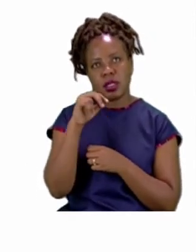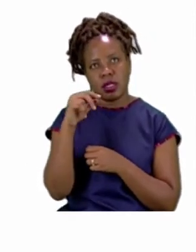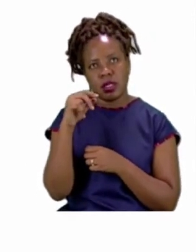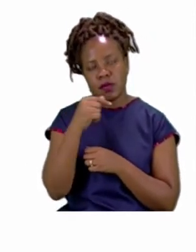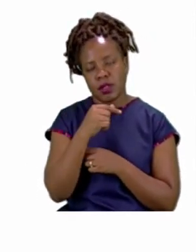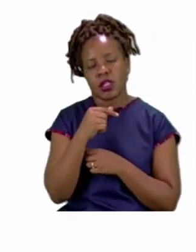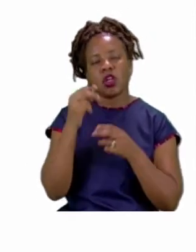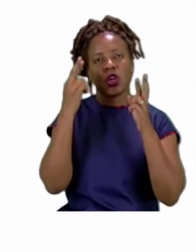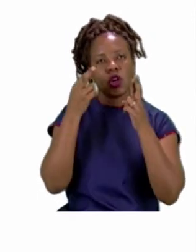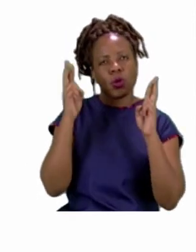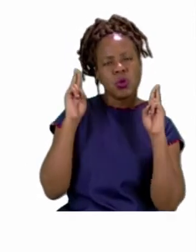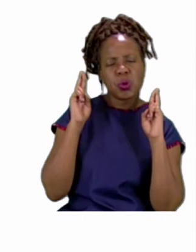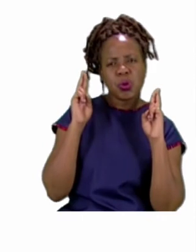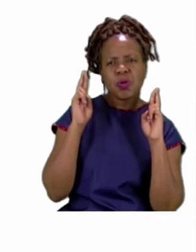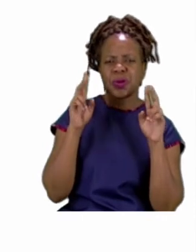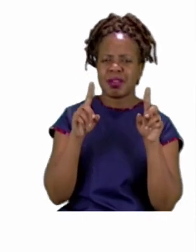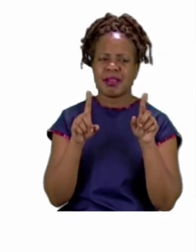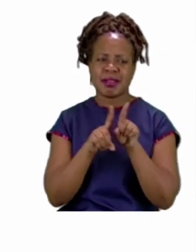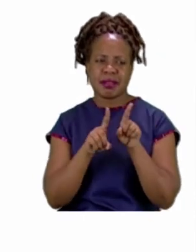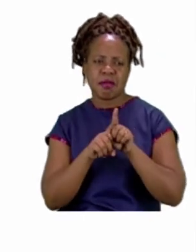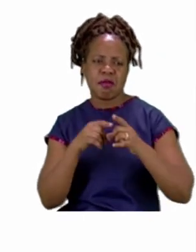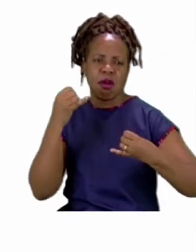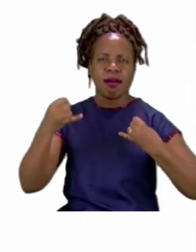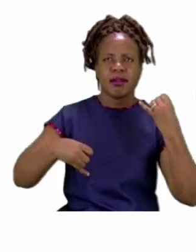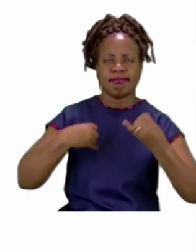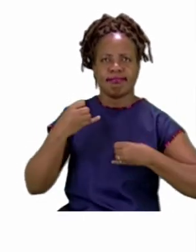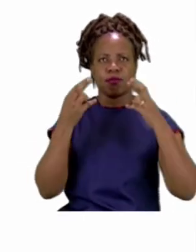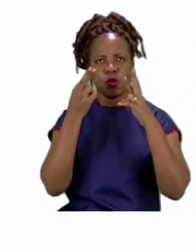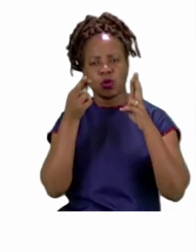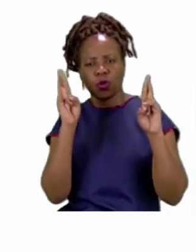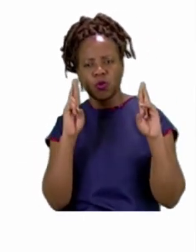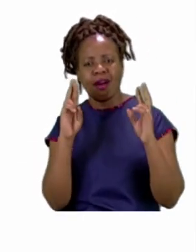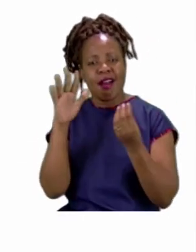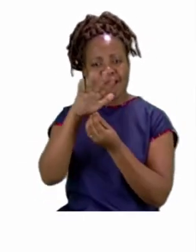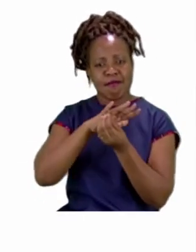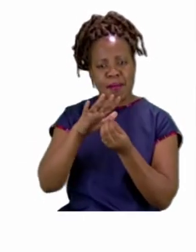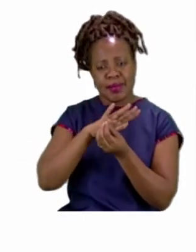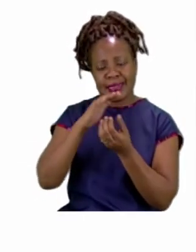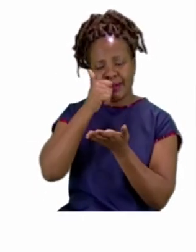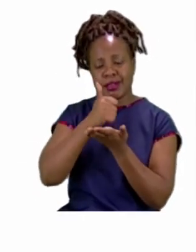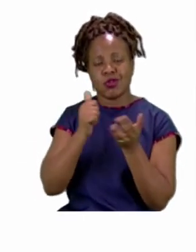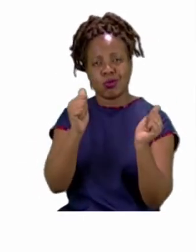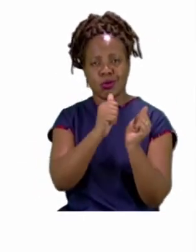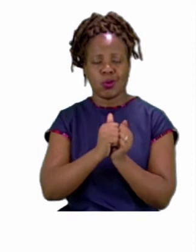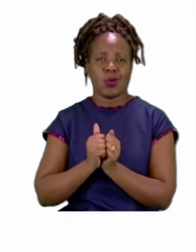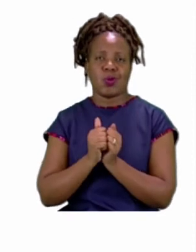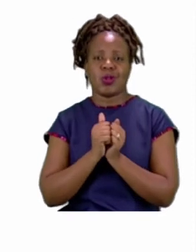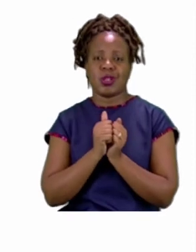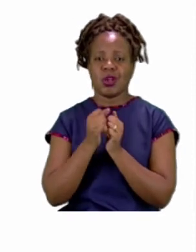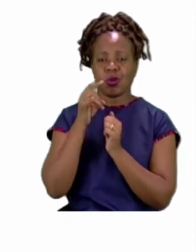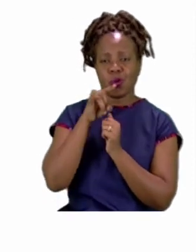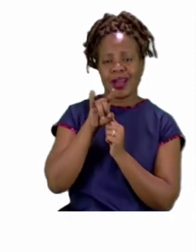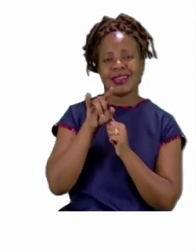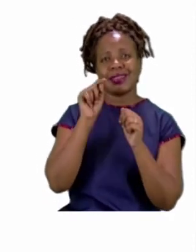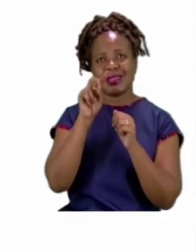where the family comes together and watches TV or plays board games. The dining